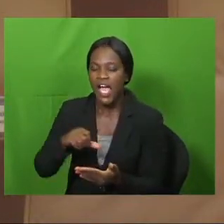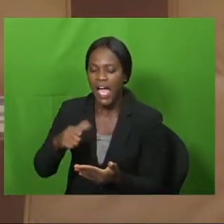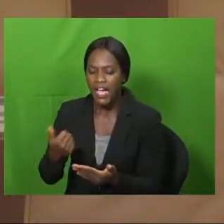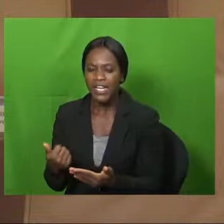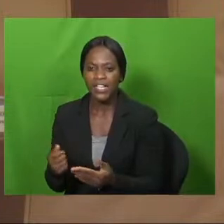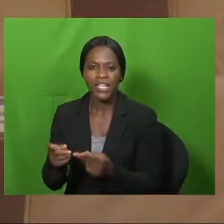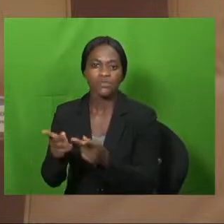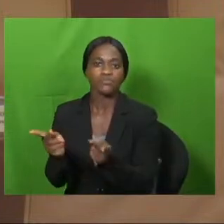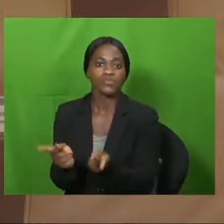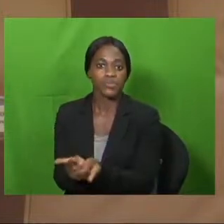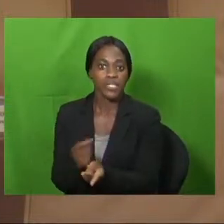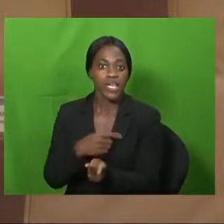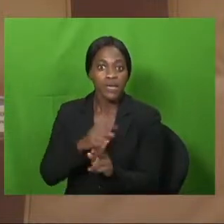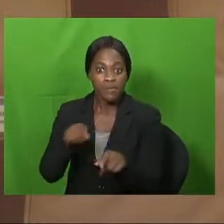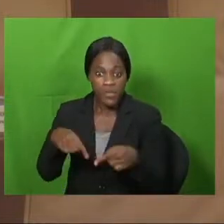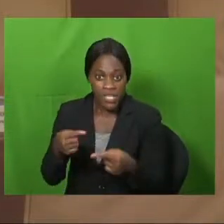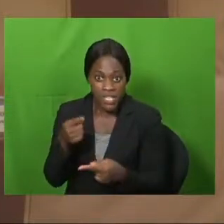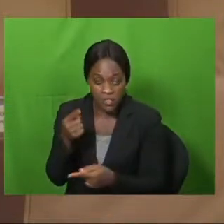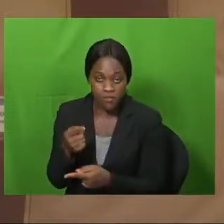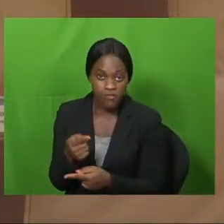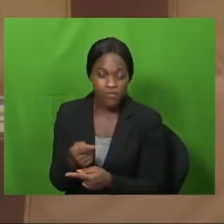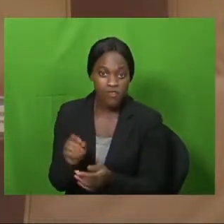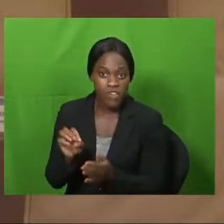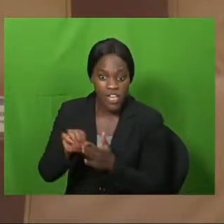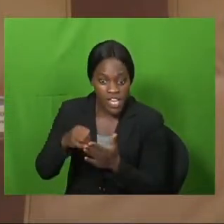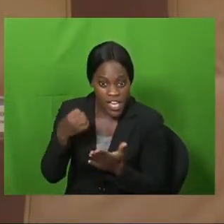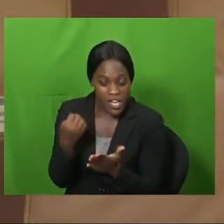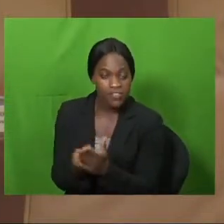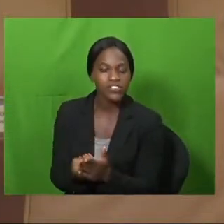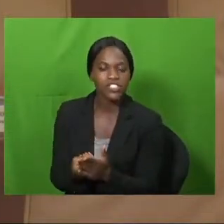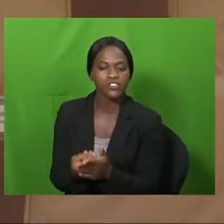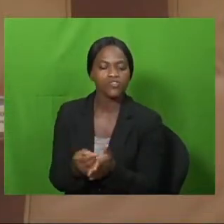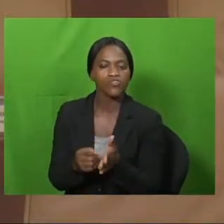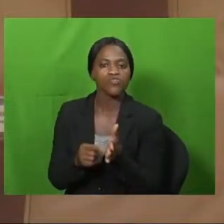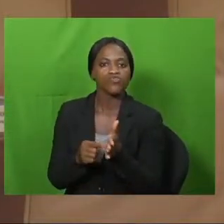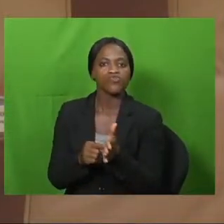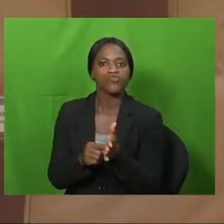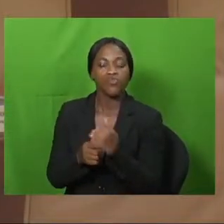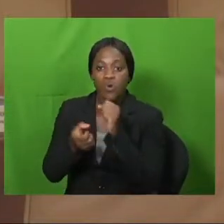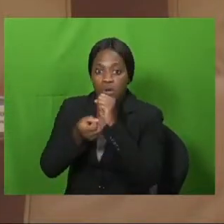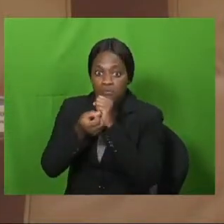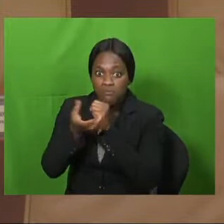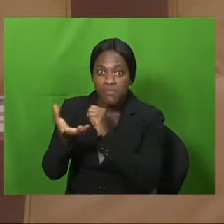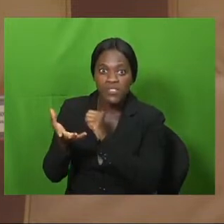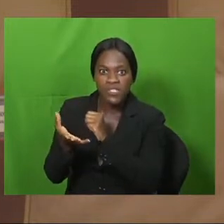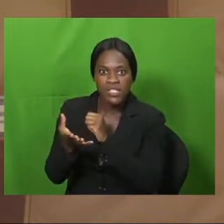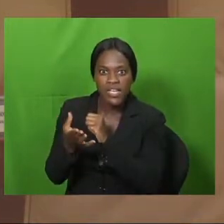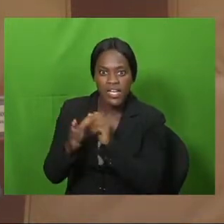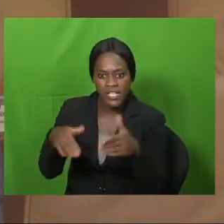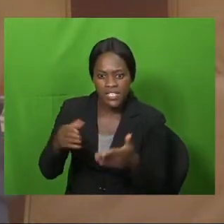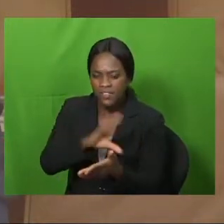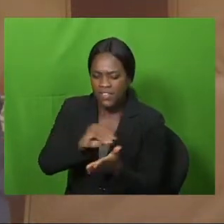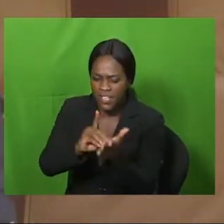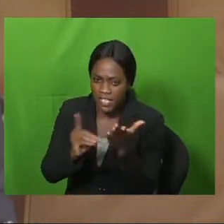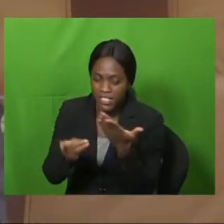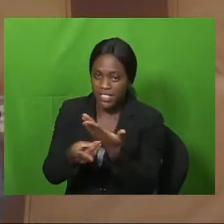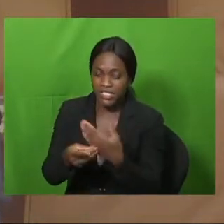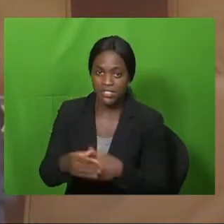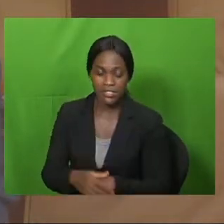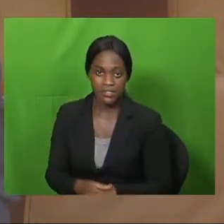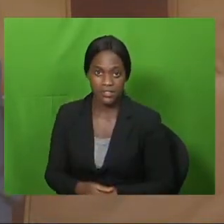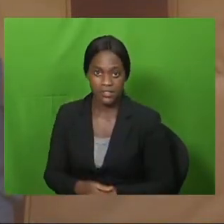dates, and I've given the media houses. When it comes to the electricity sector, Mr. Speaker, this